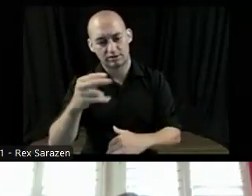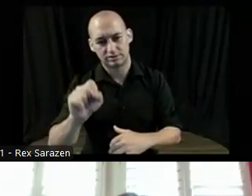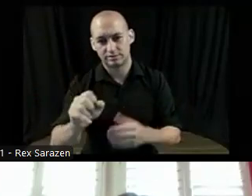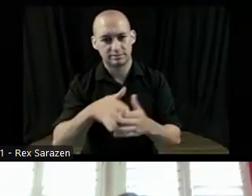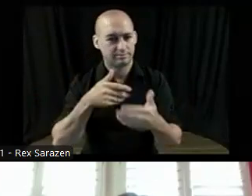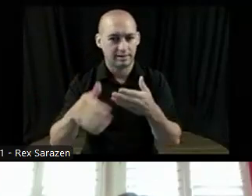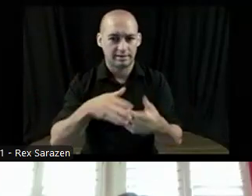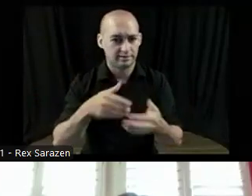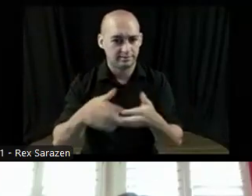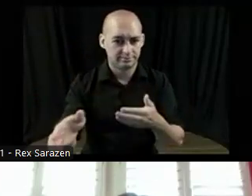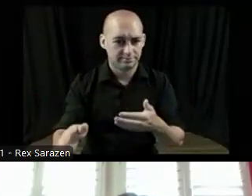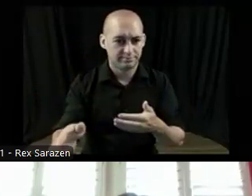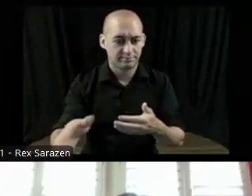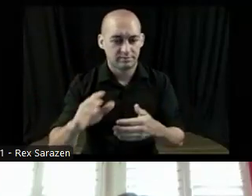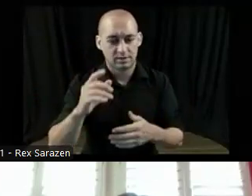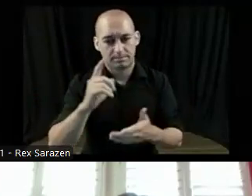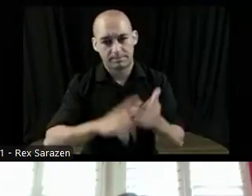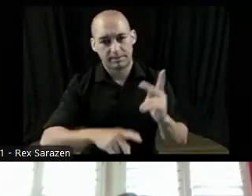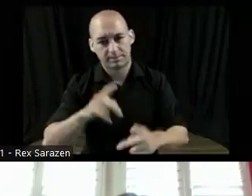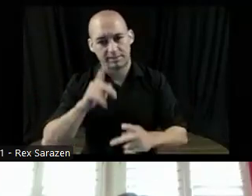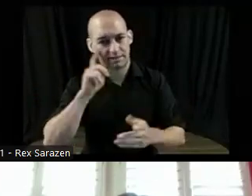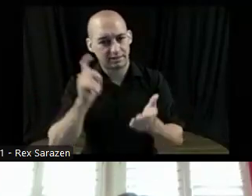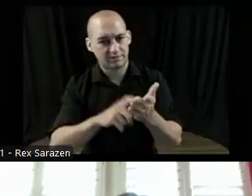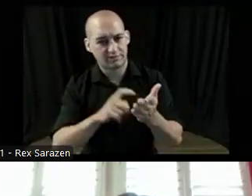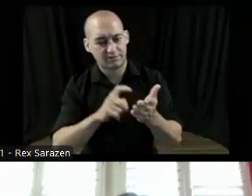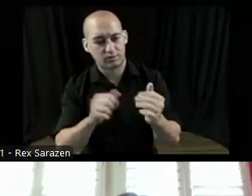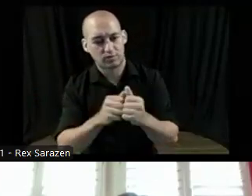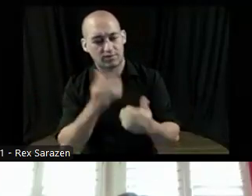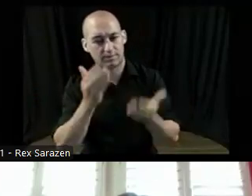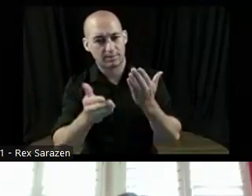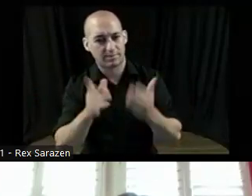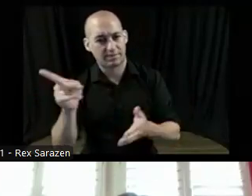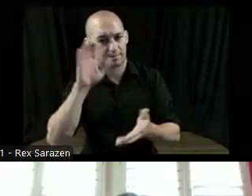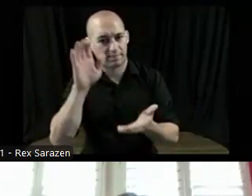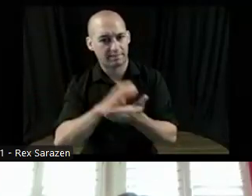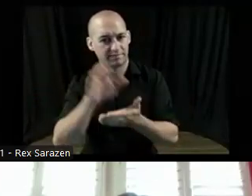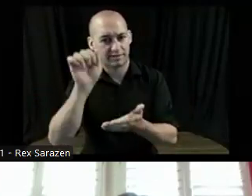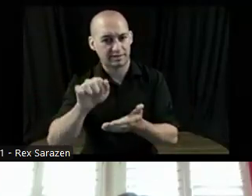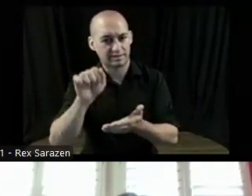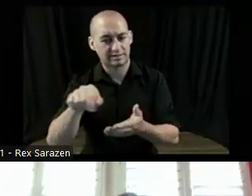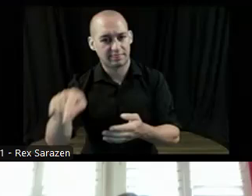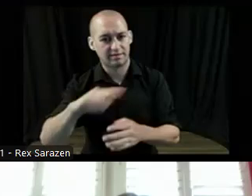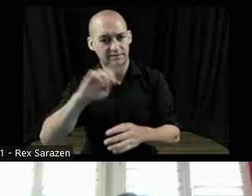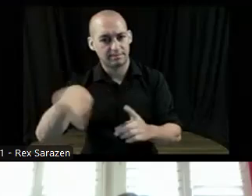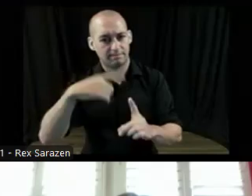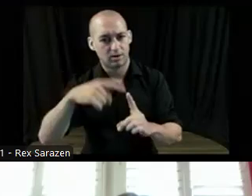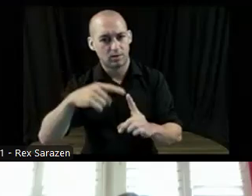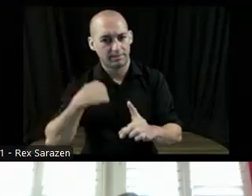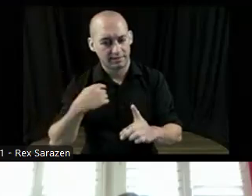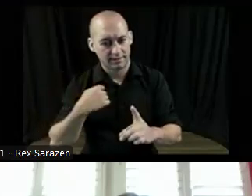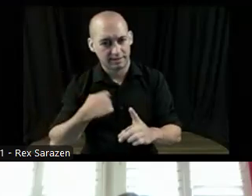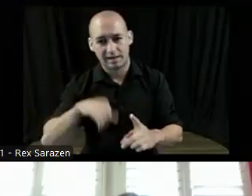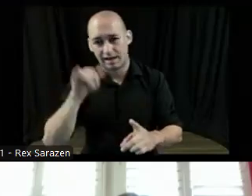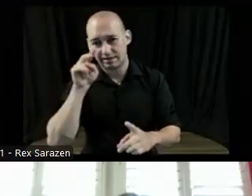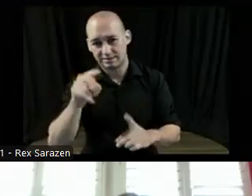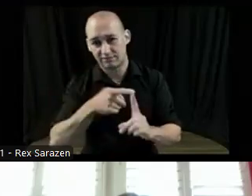is that people identify with, then they might believe that, yes, this is about me. I can say from experience with